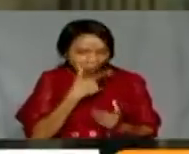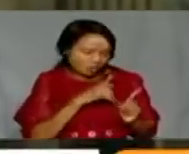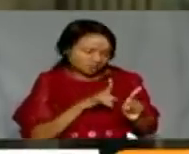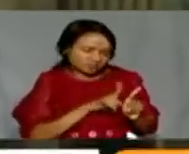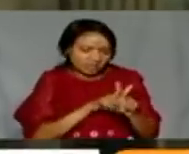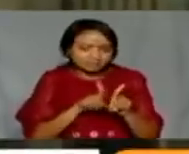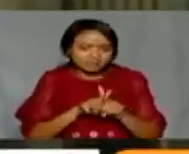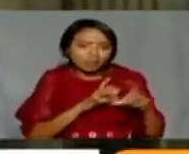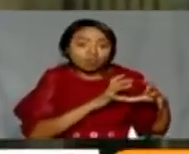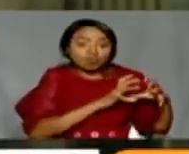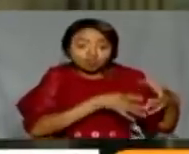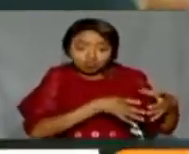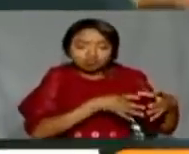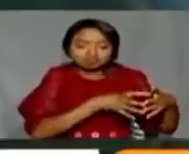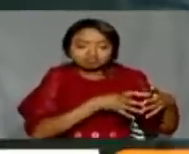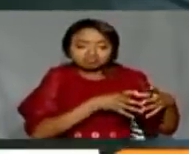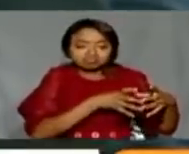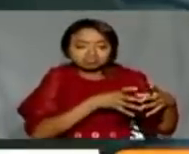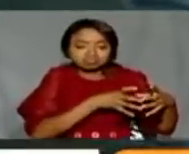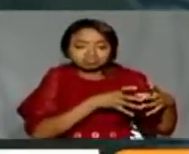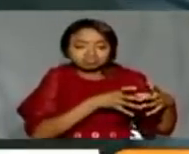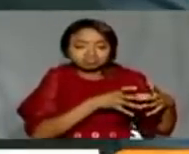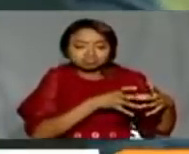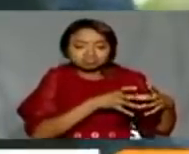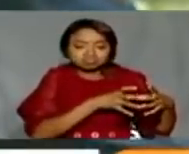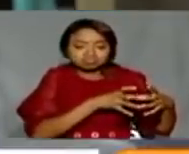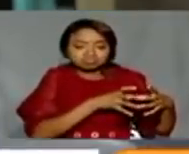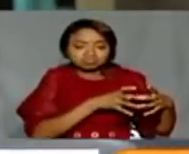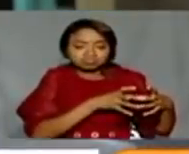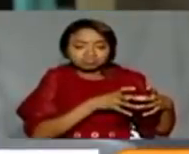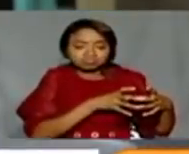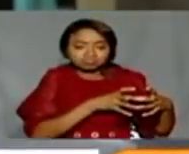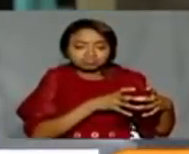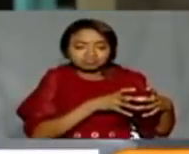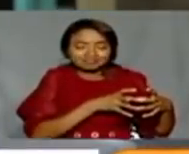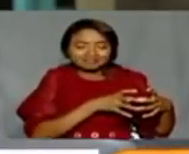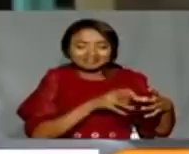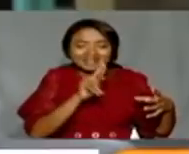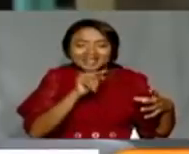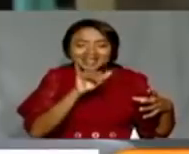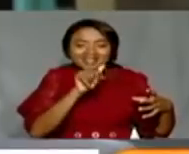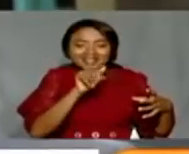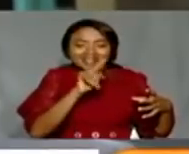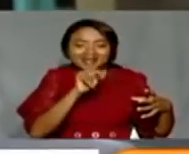Kalenjin, similarly known as Nyangusi in the Maasai community.